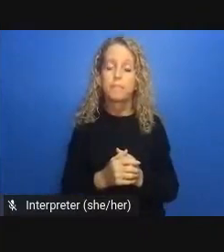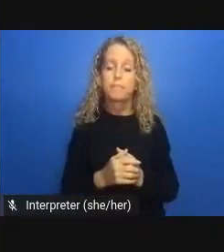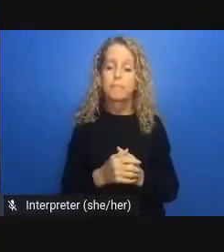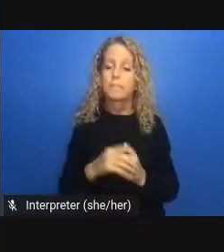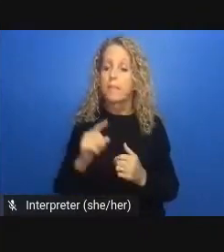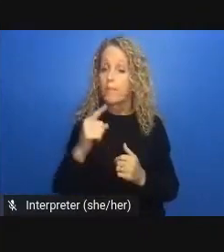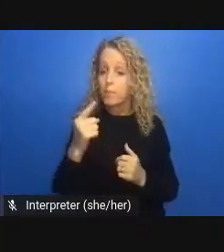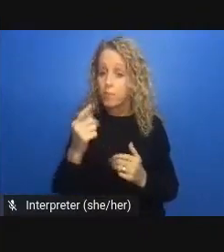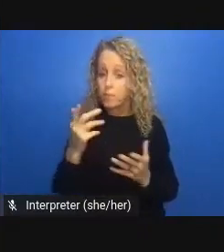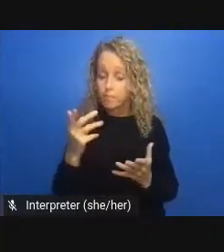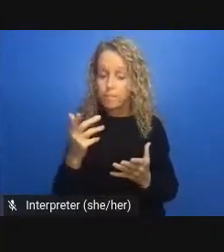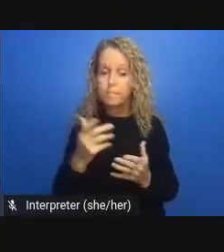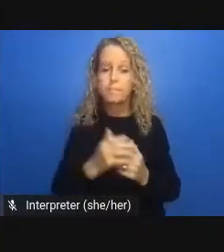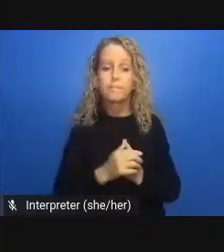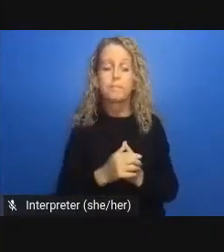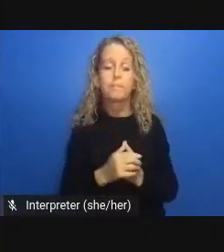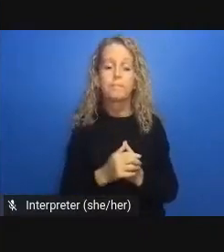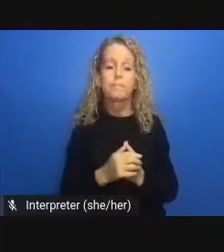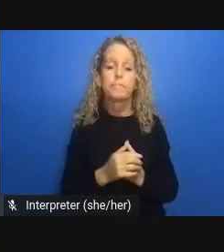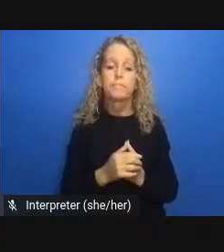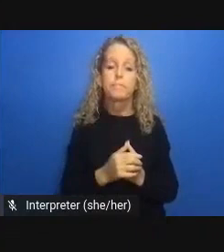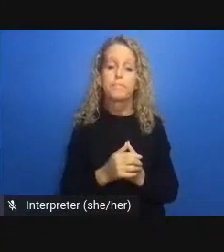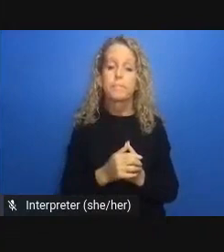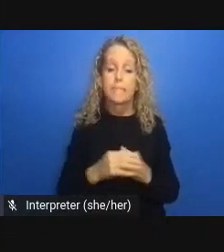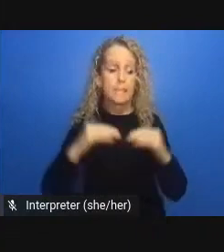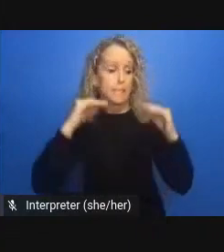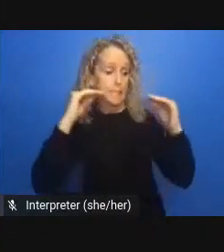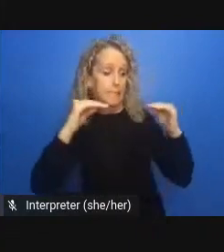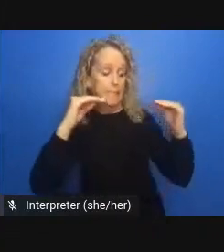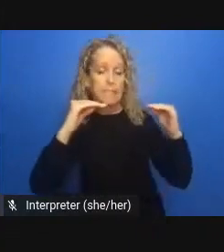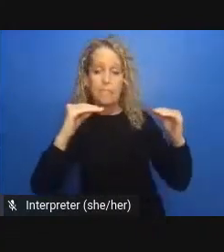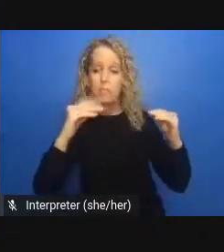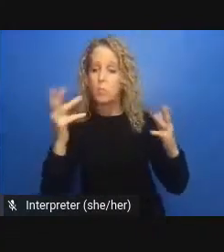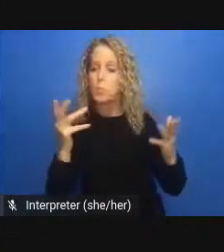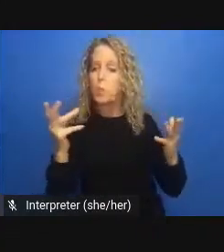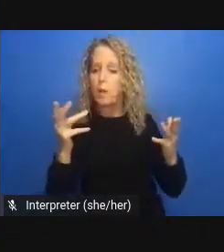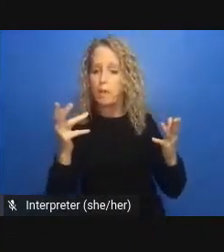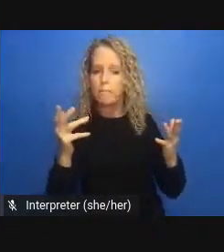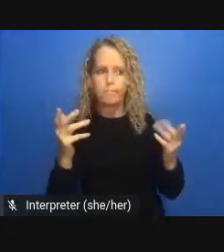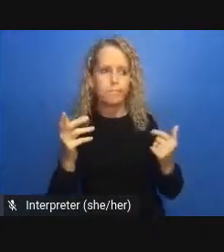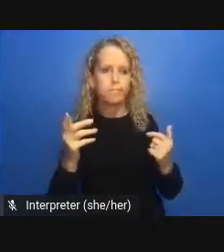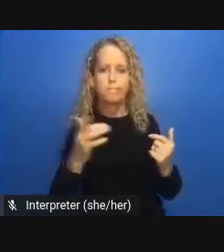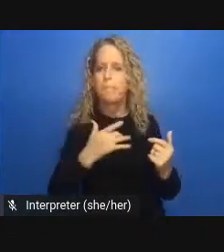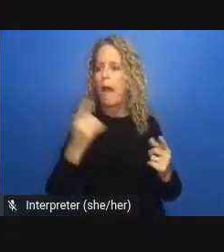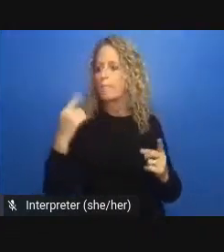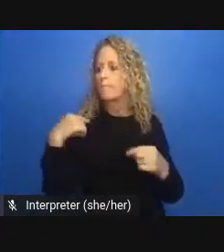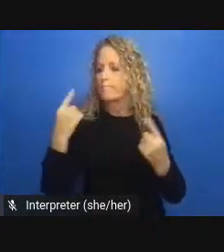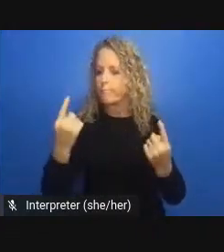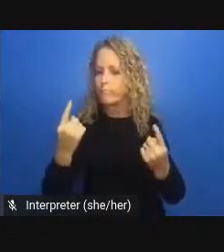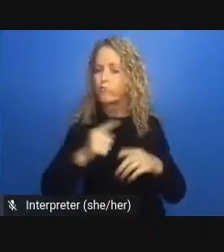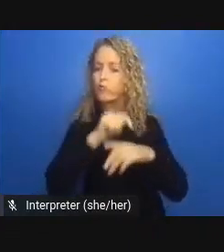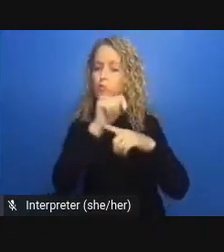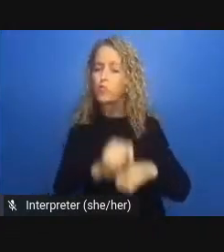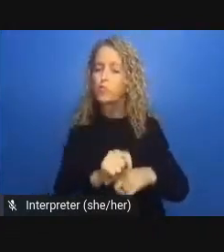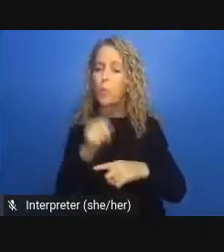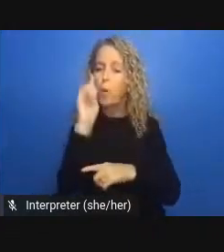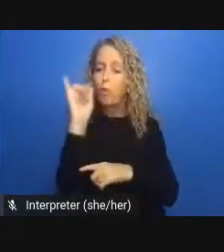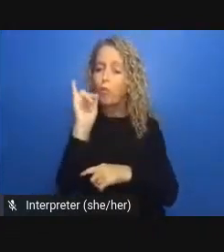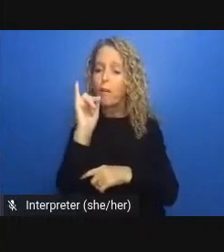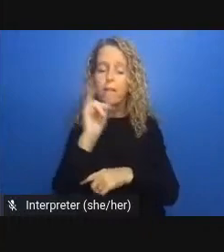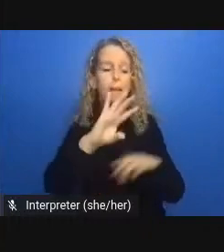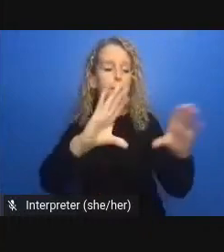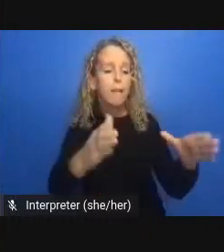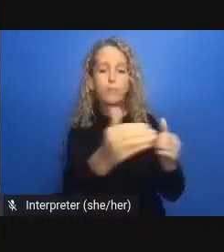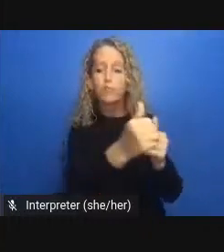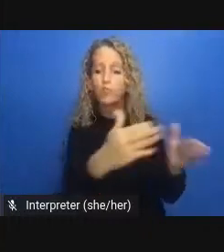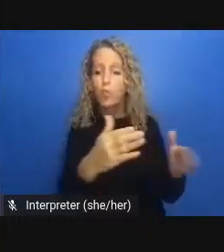that we provide our learners with. So the very, very traditional learning experiences, students sit in a classroom, the teacher's at the front